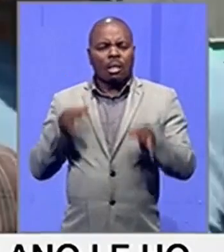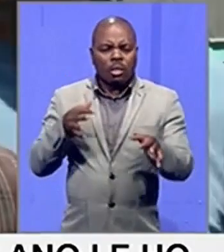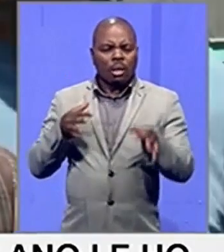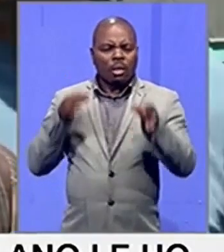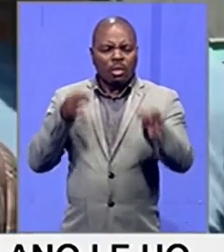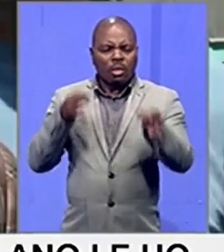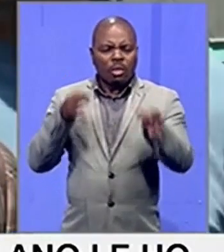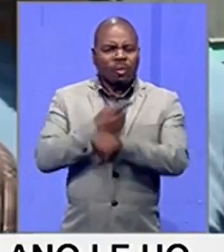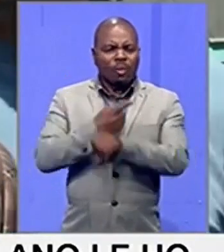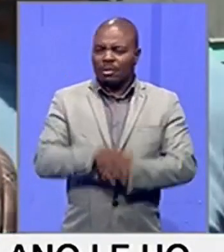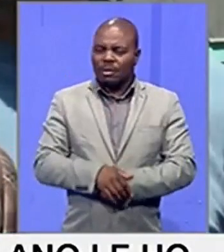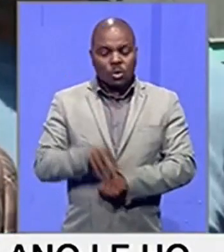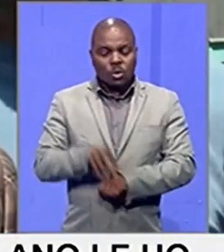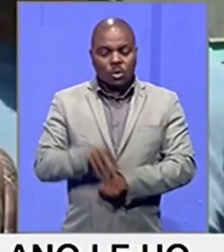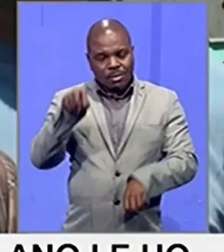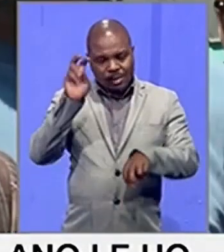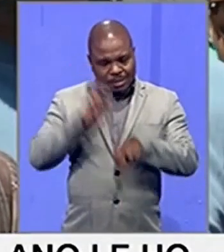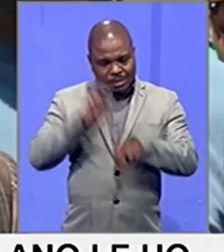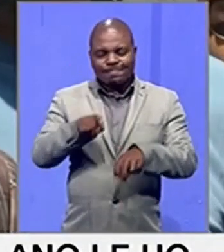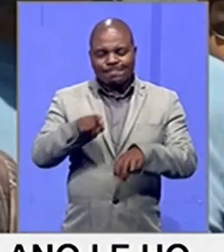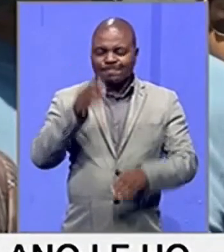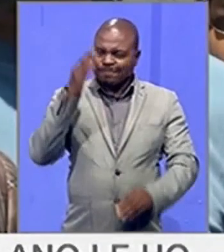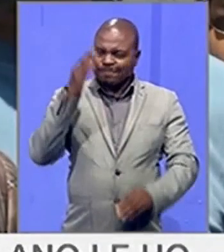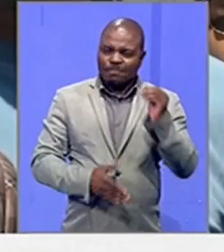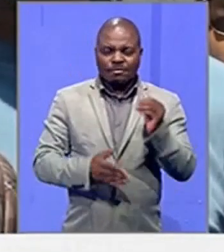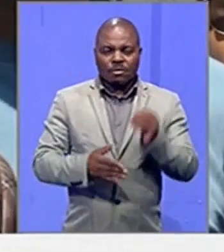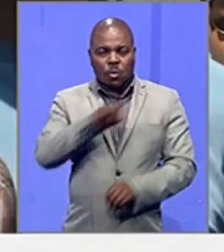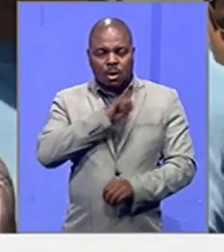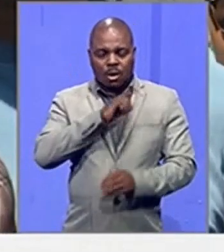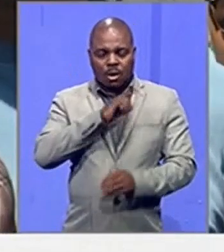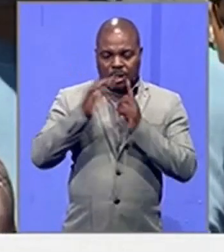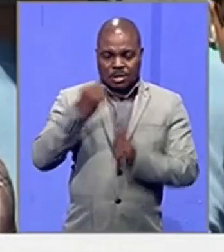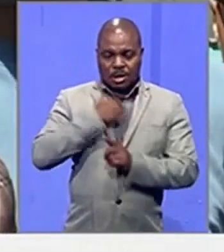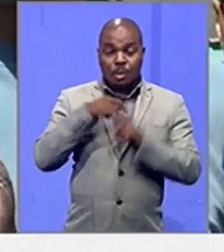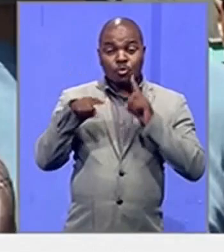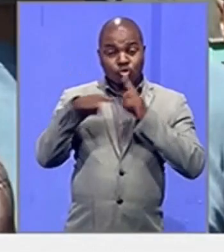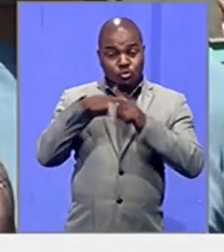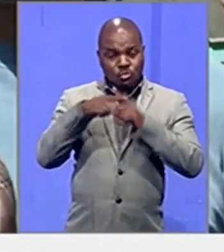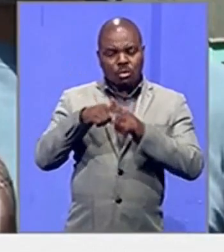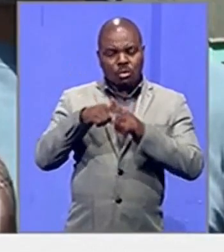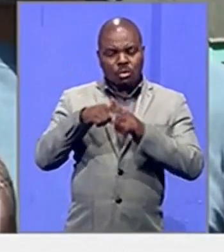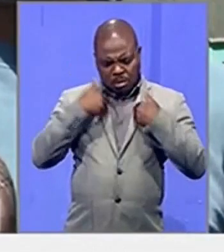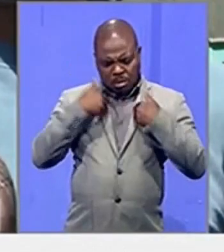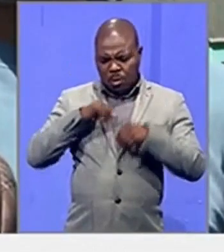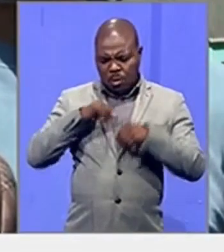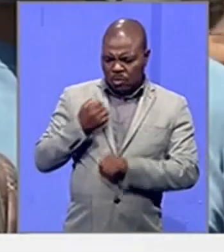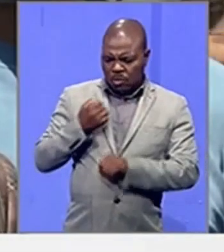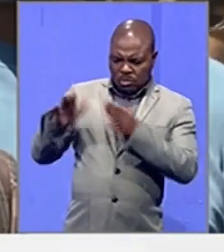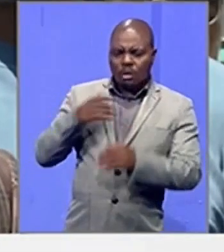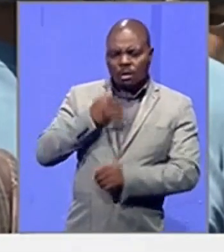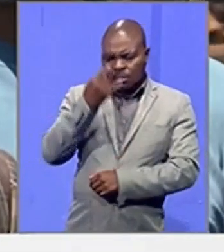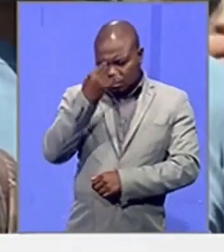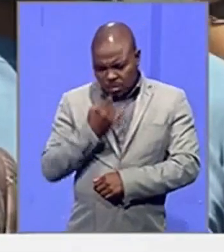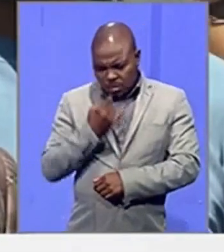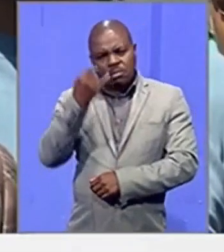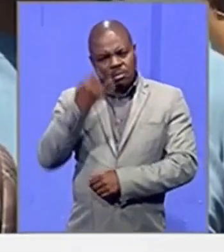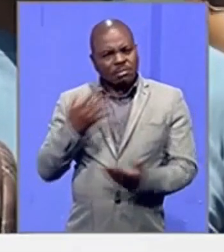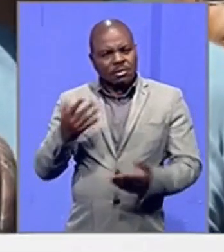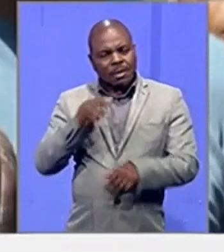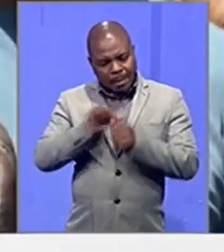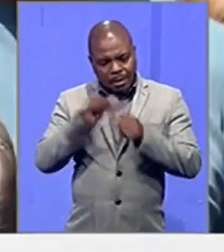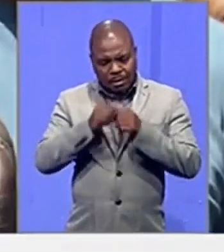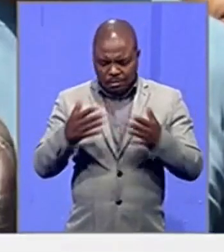a finality on this matter because my view is that in our culture as Xhosa, I'm still mourning. And I think I must be given the necessary